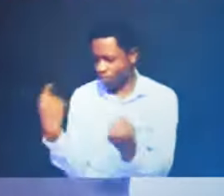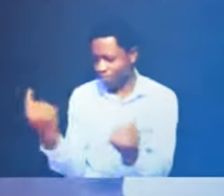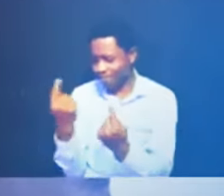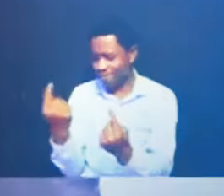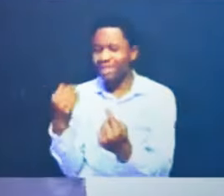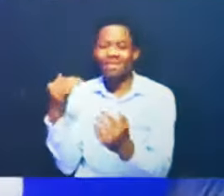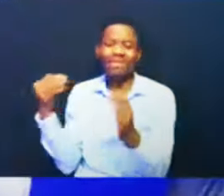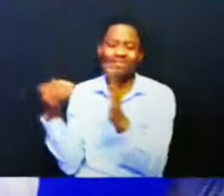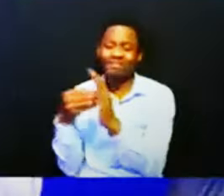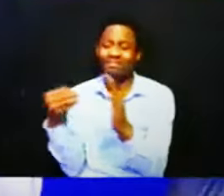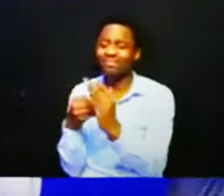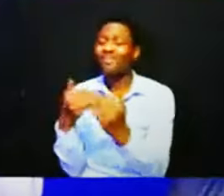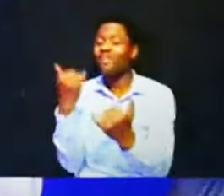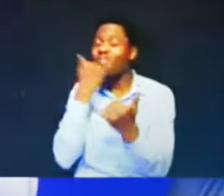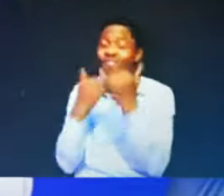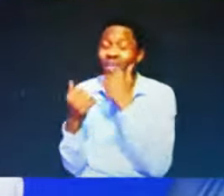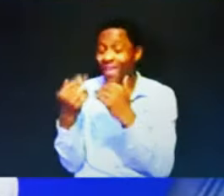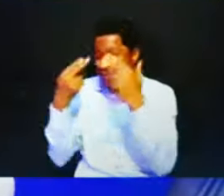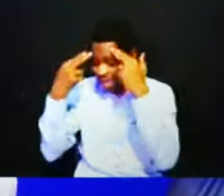Either directly,